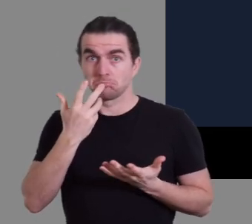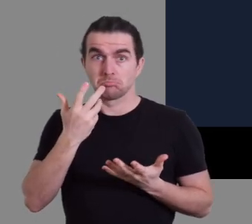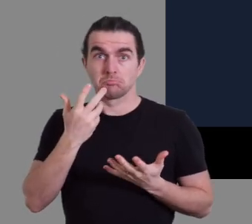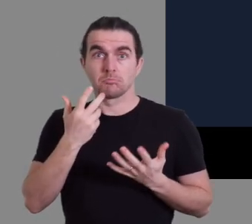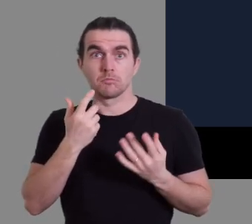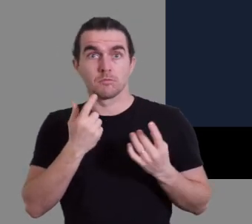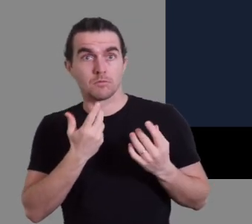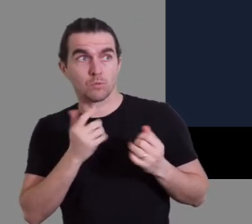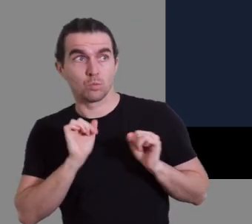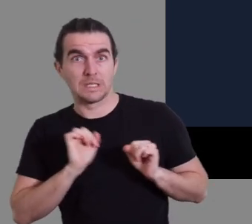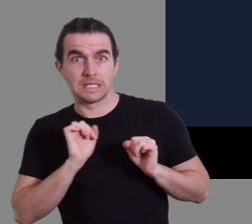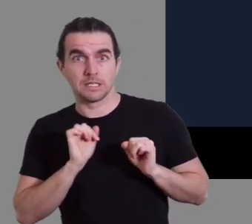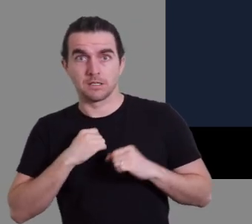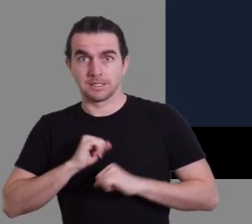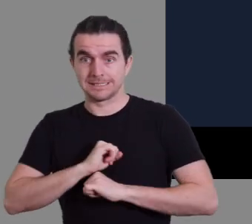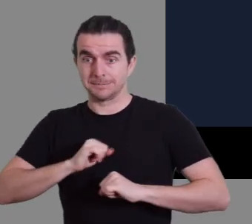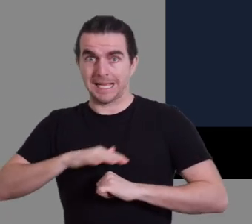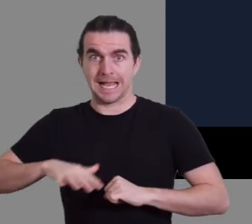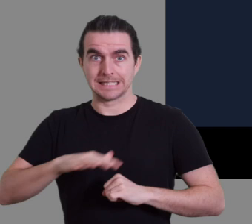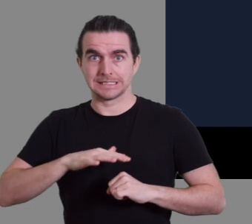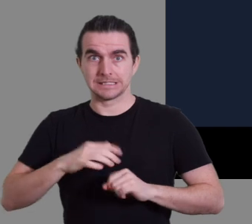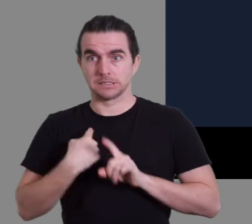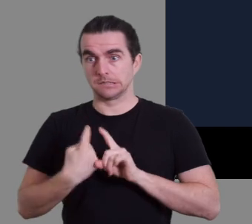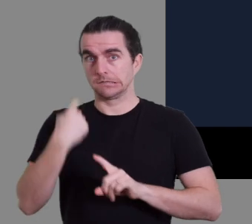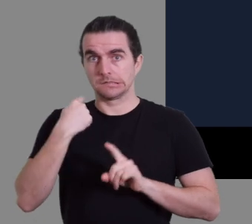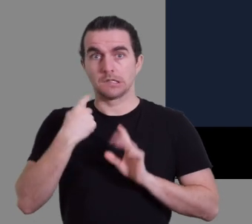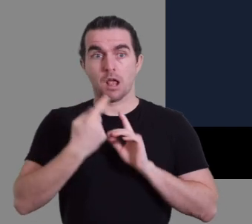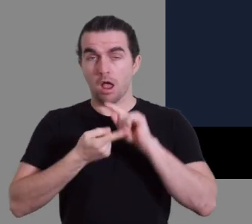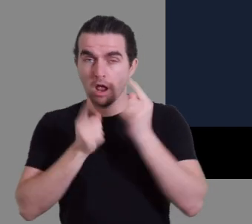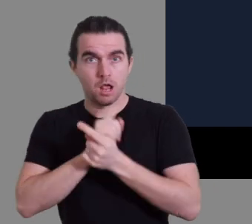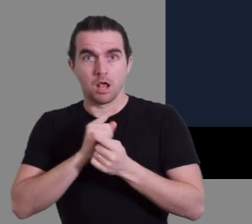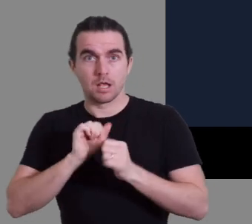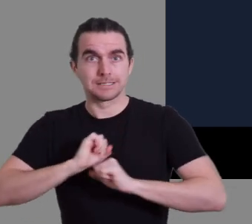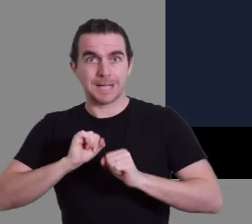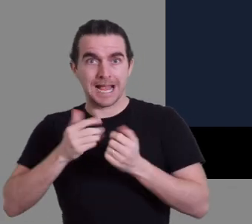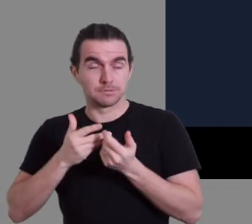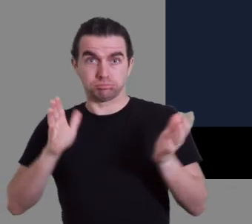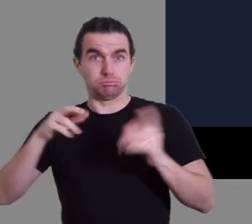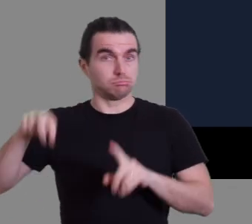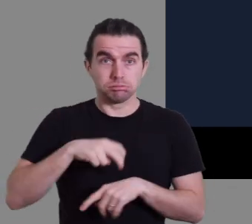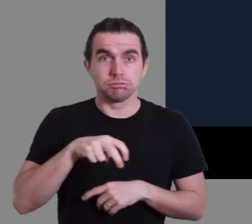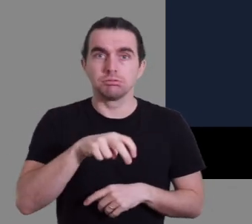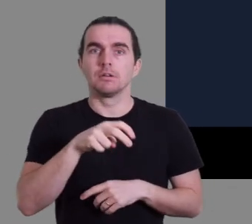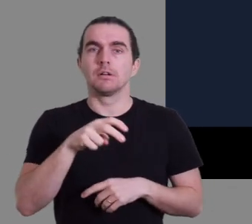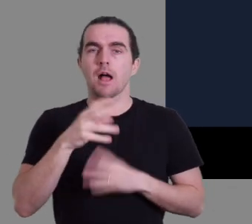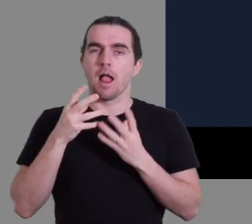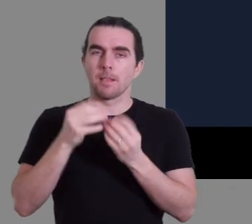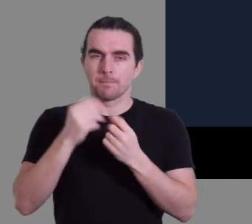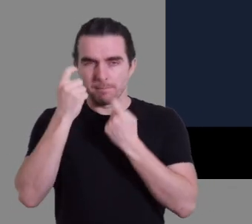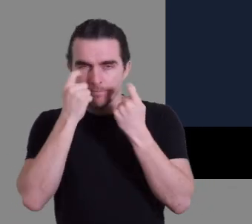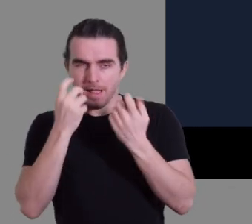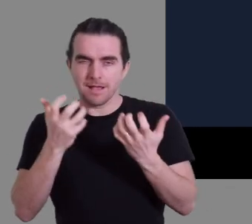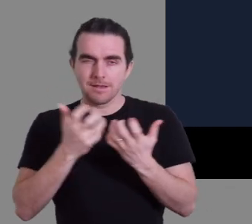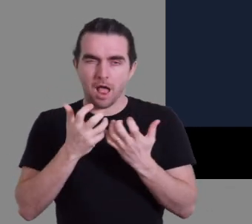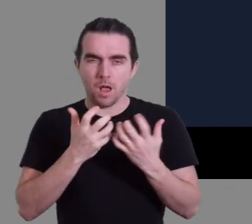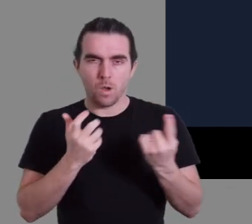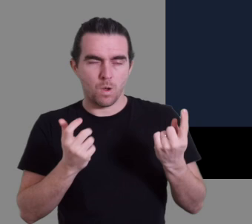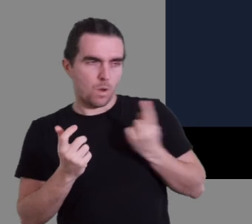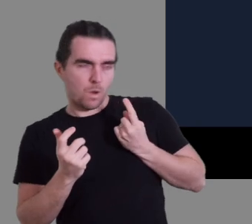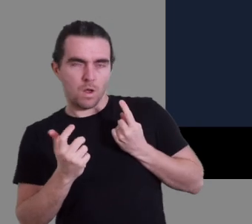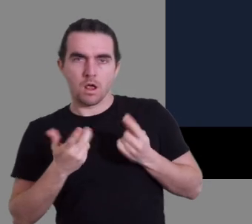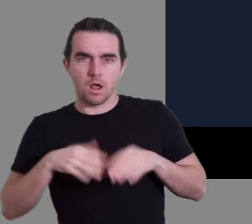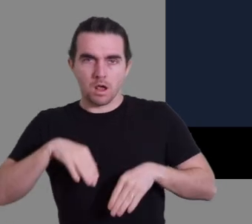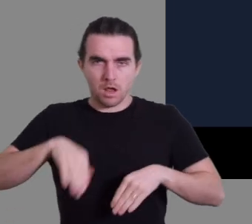and having enticed him into a space and then zoomed out of it. So I think it can help you think about the forces and the